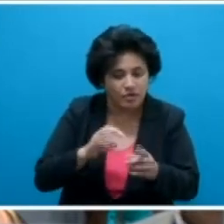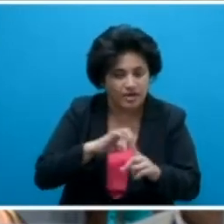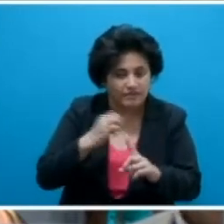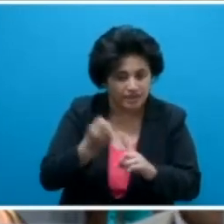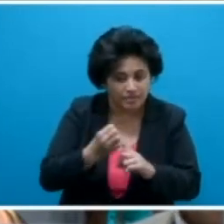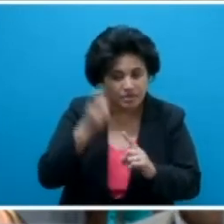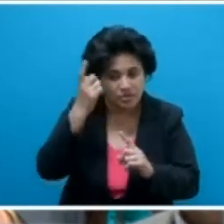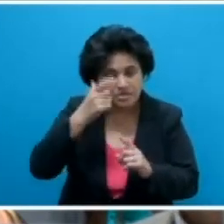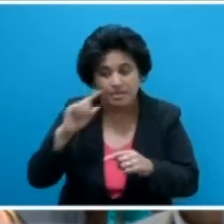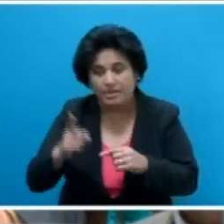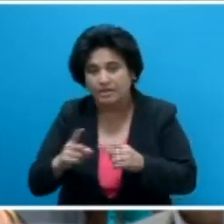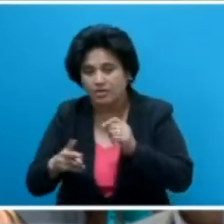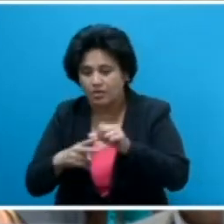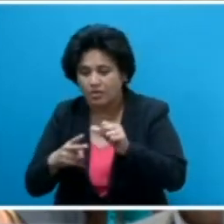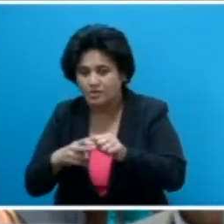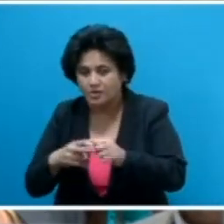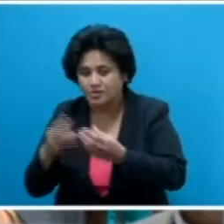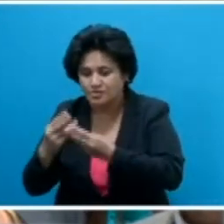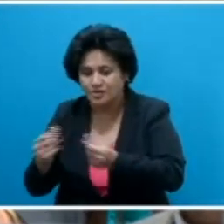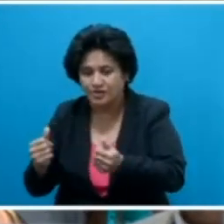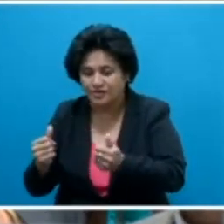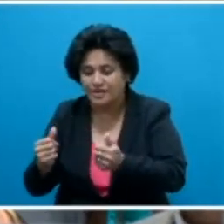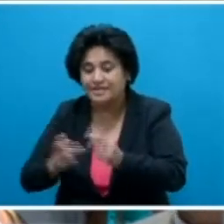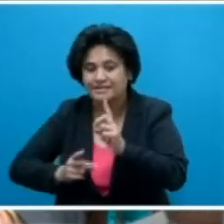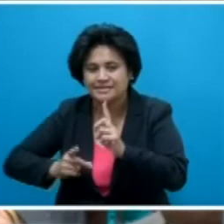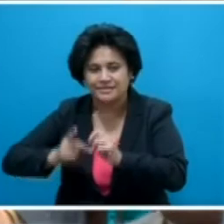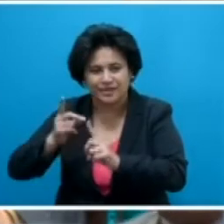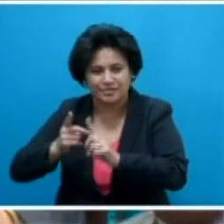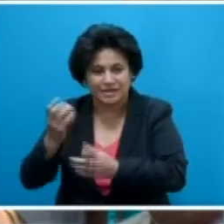Fiji's economic development needs.